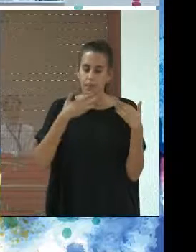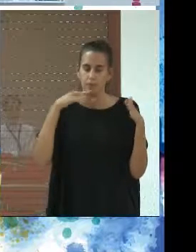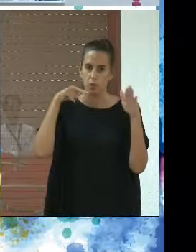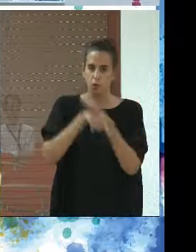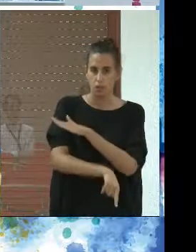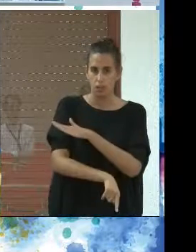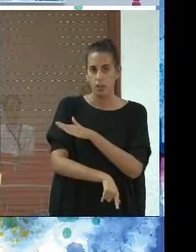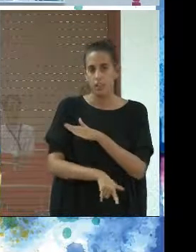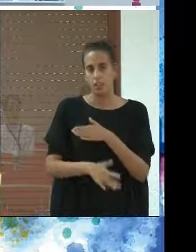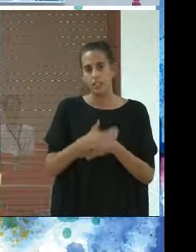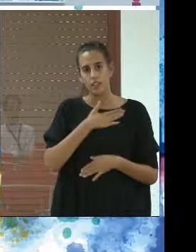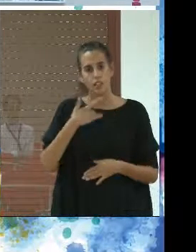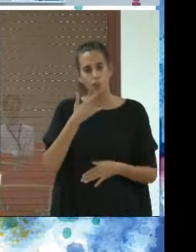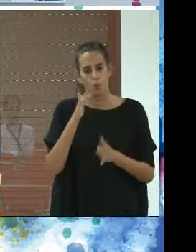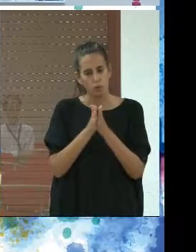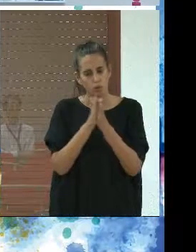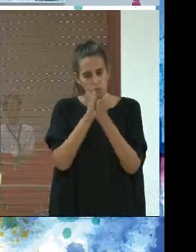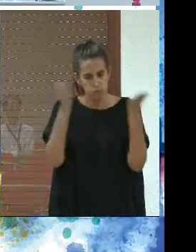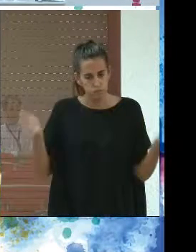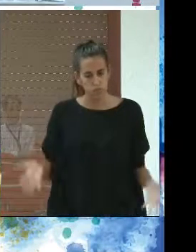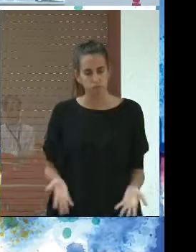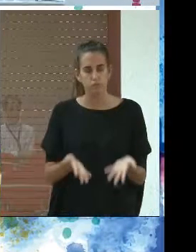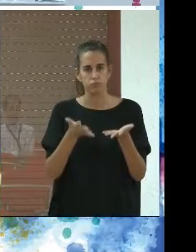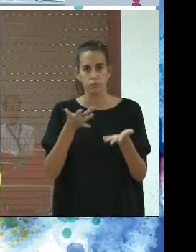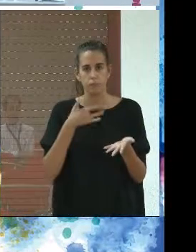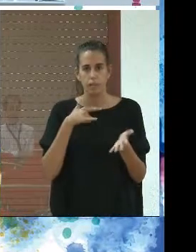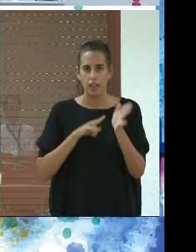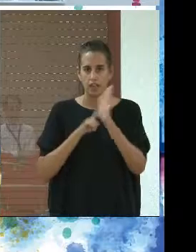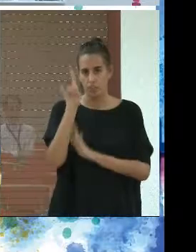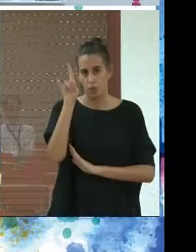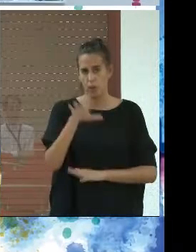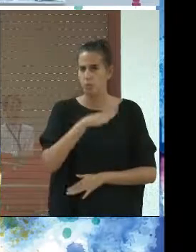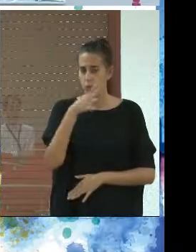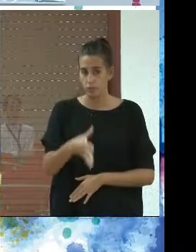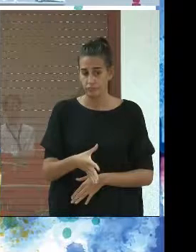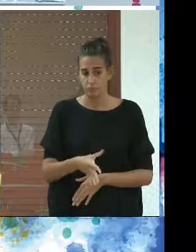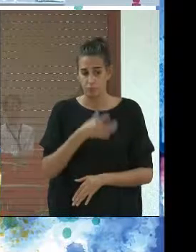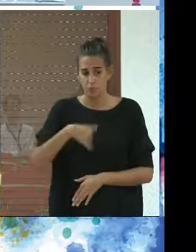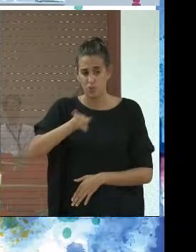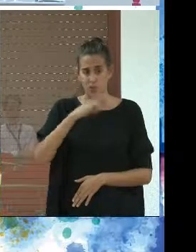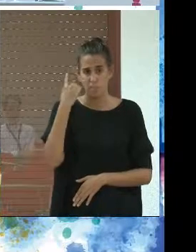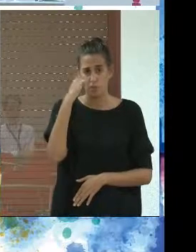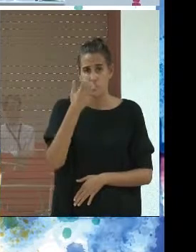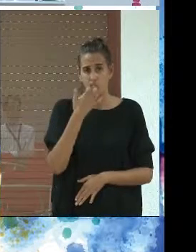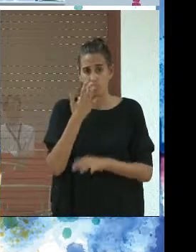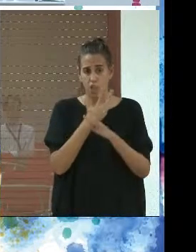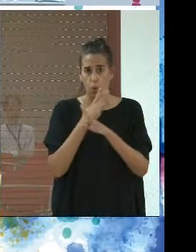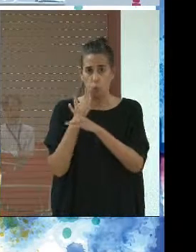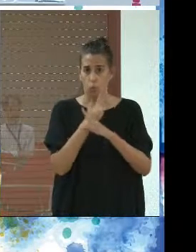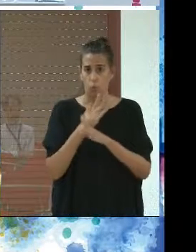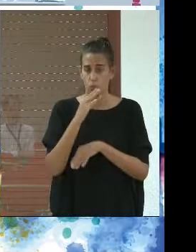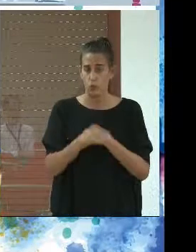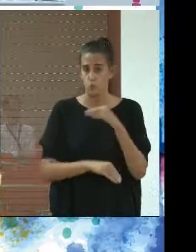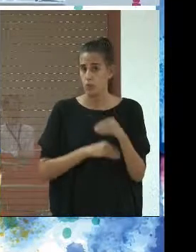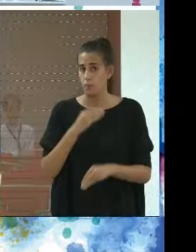ONC. People at ONCE try to emphasize these type of activities